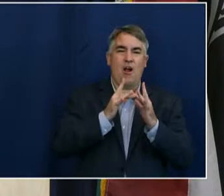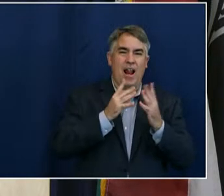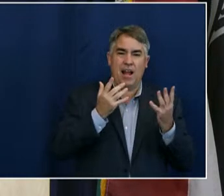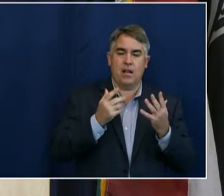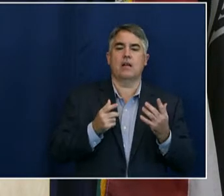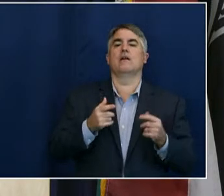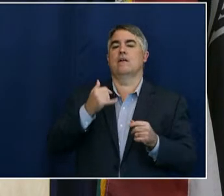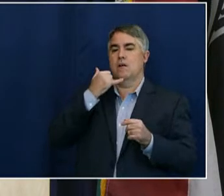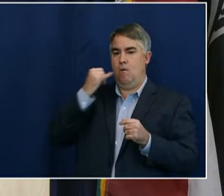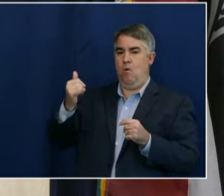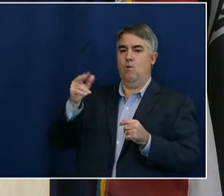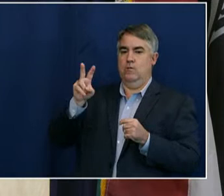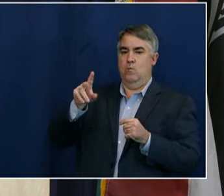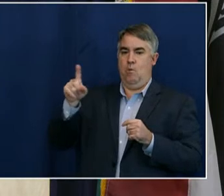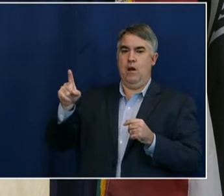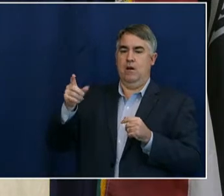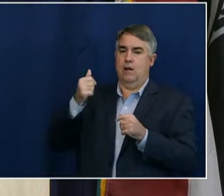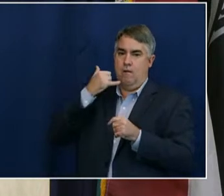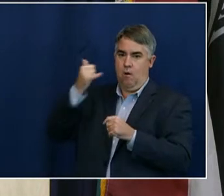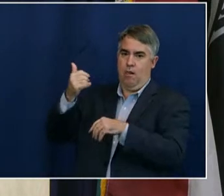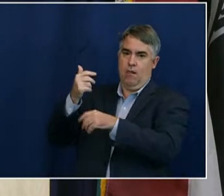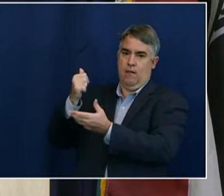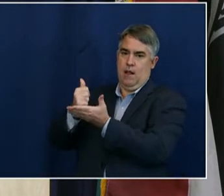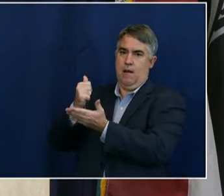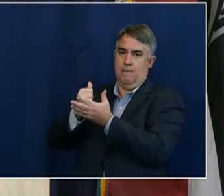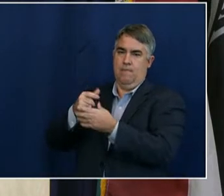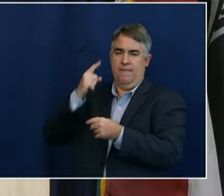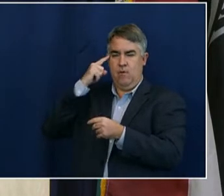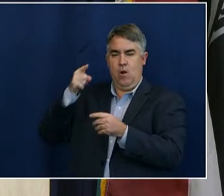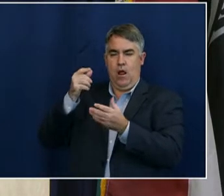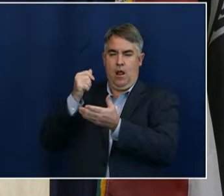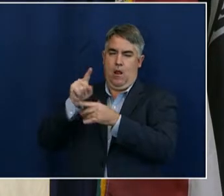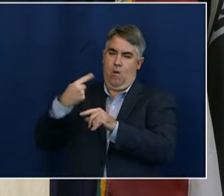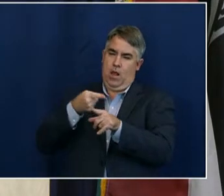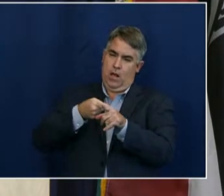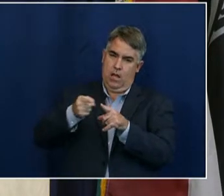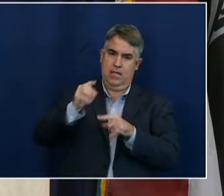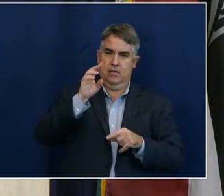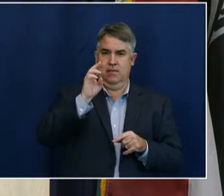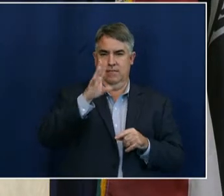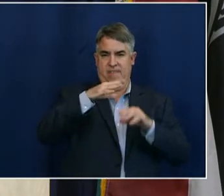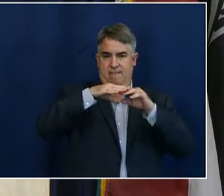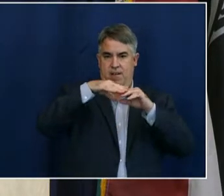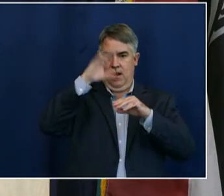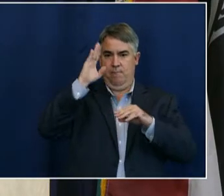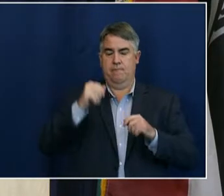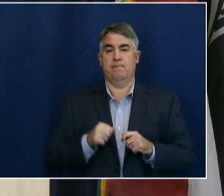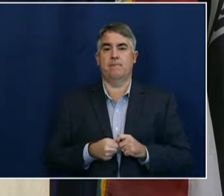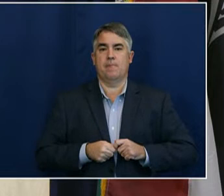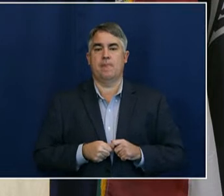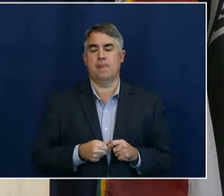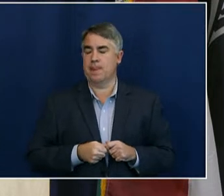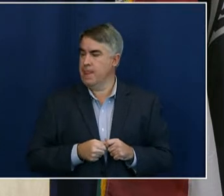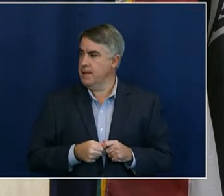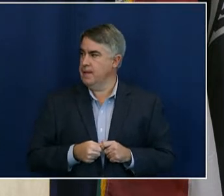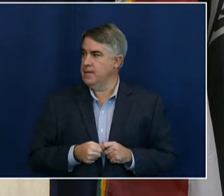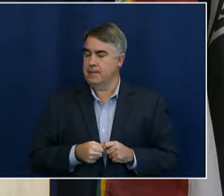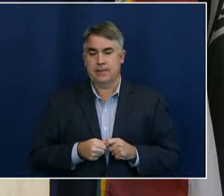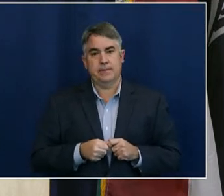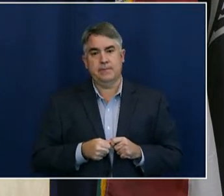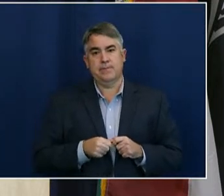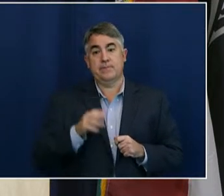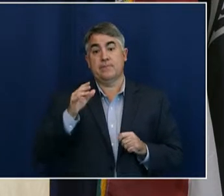vulnerable seniors who do not have access to the internet to be able to schedule their appointments. I want to